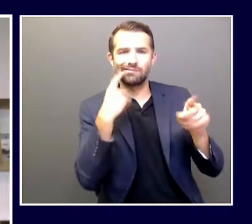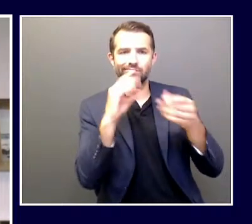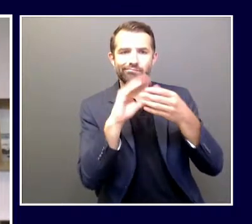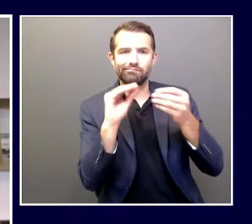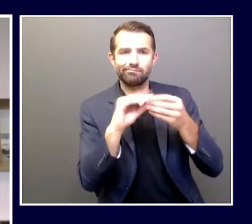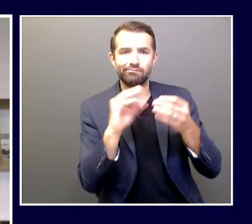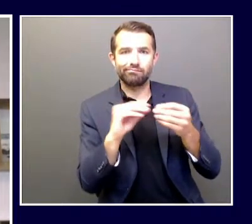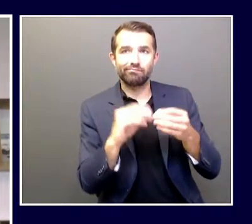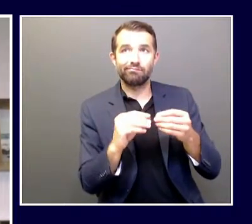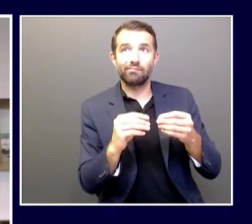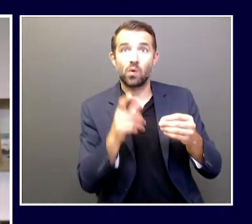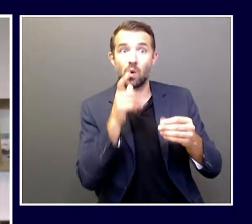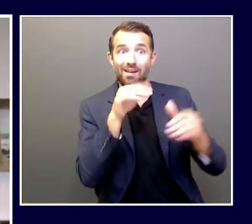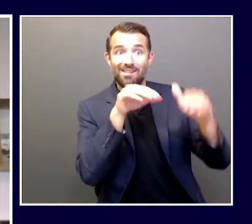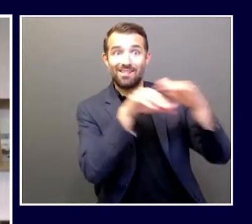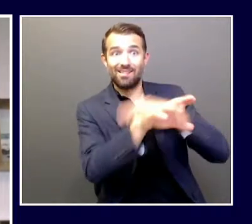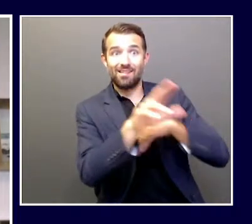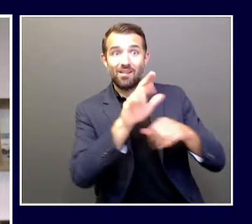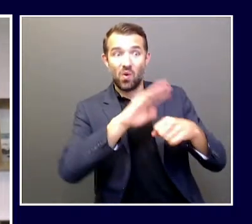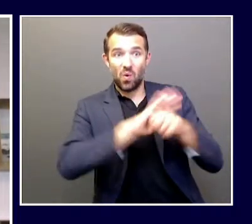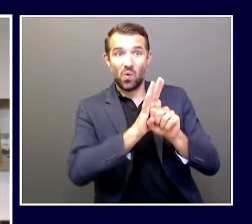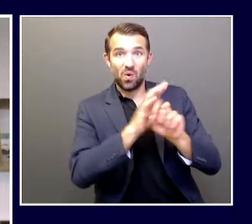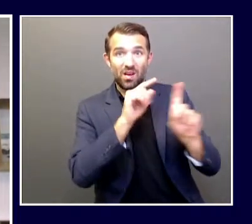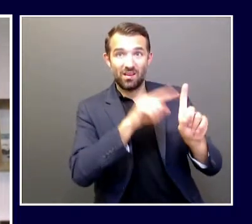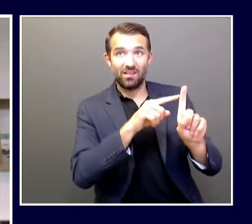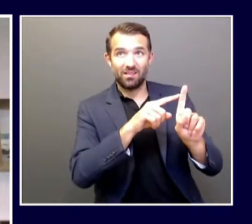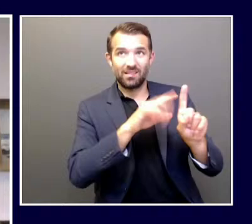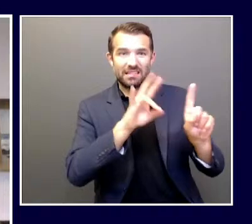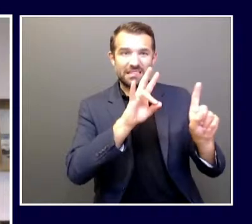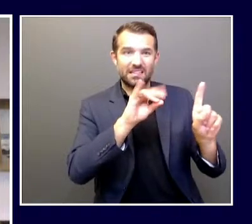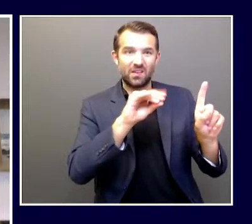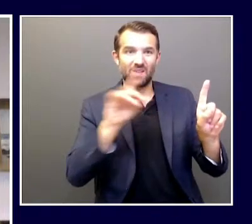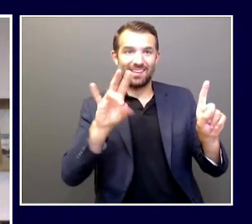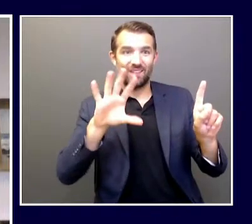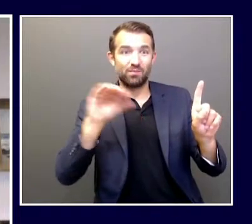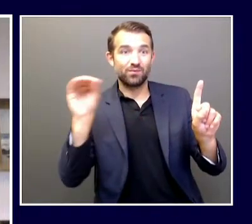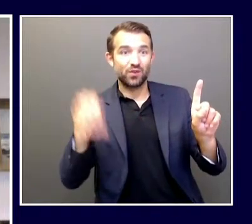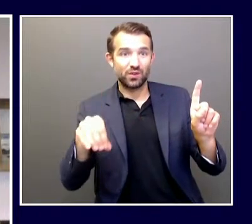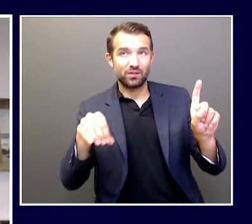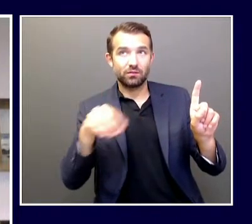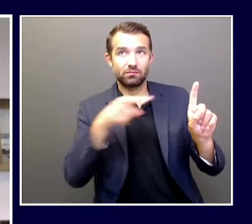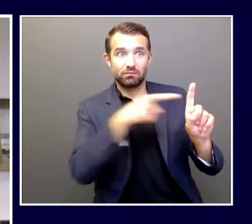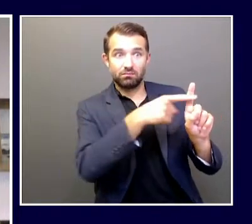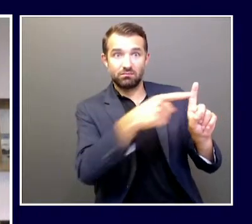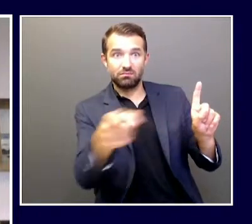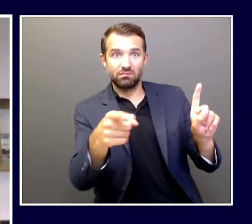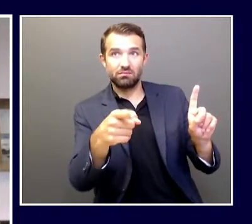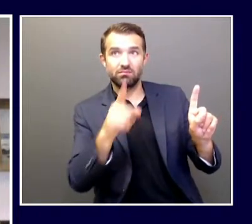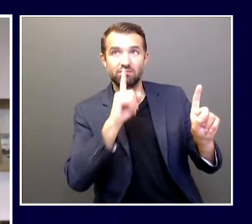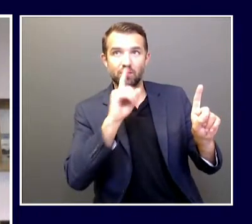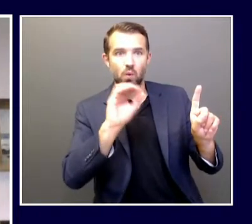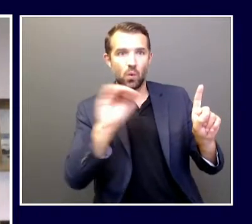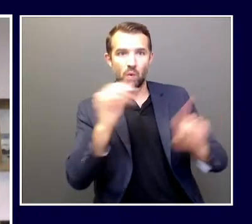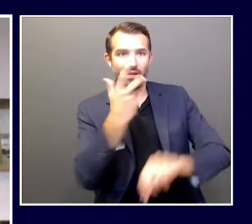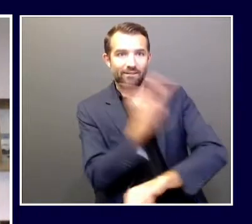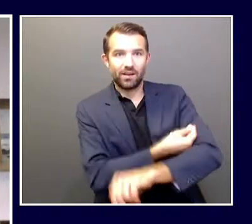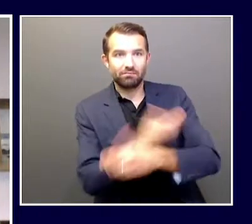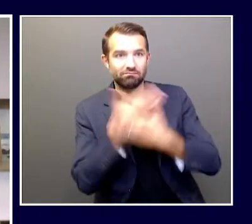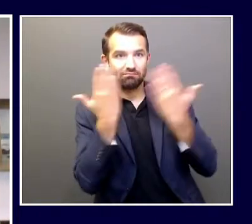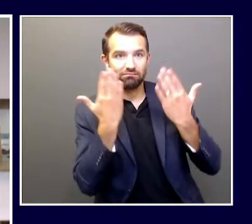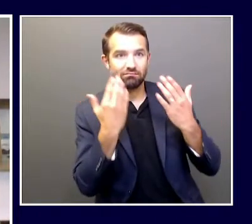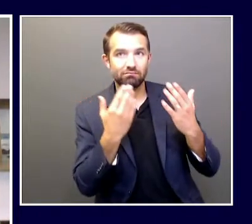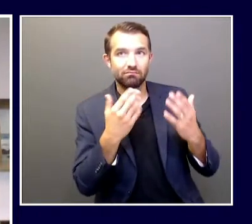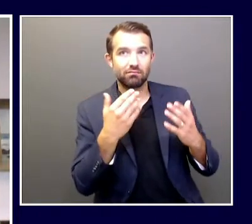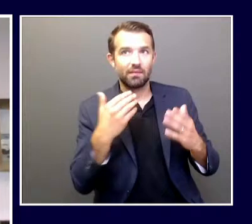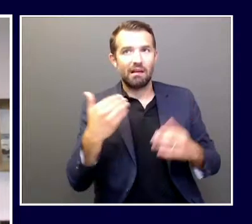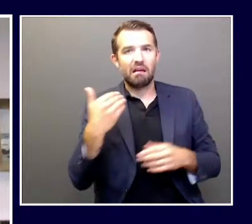unvaccinated. So that does leave the 25 to 30%, we assume, to be vaccinated, whether that be partially or fully vaccinated.